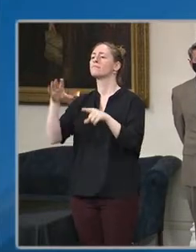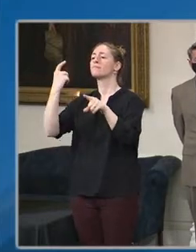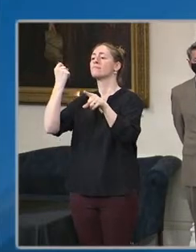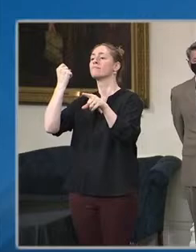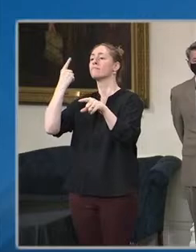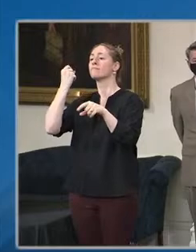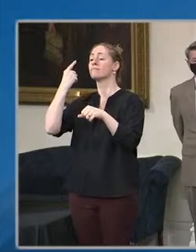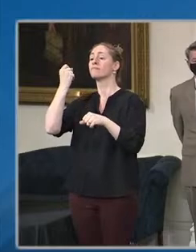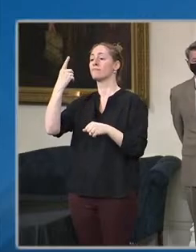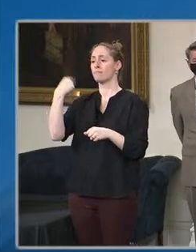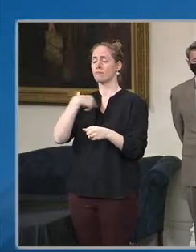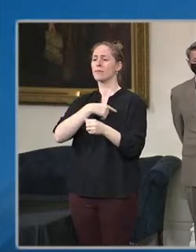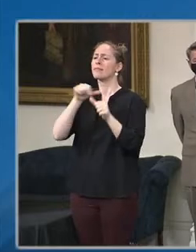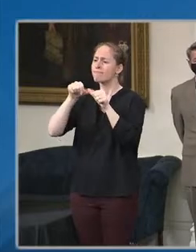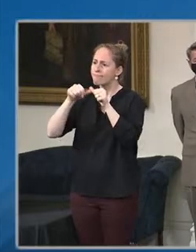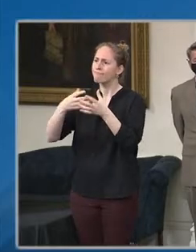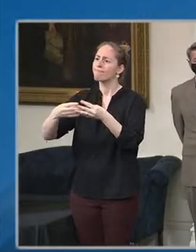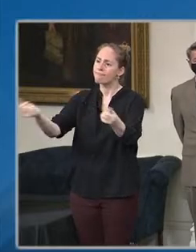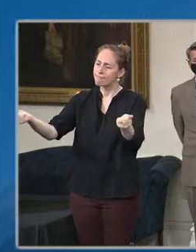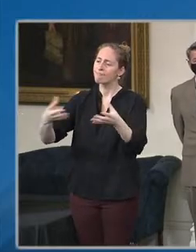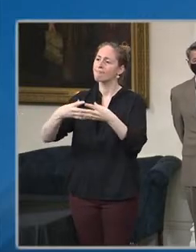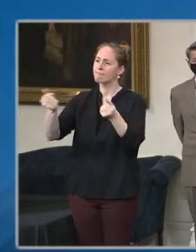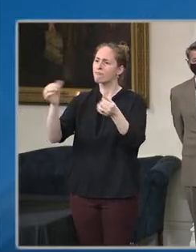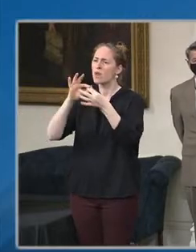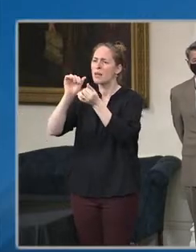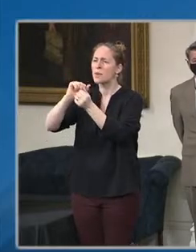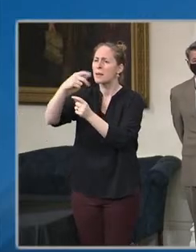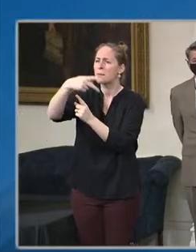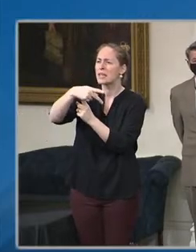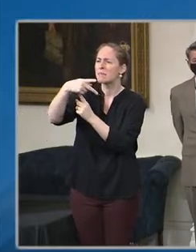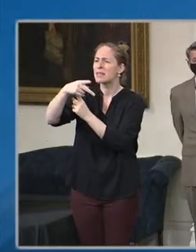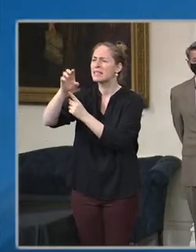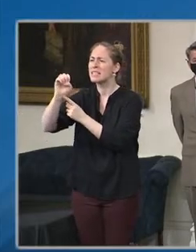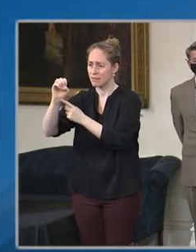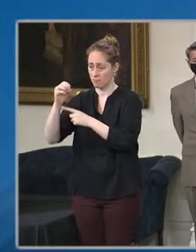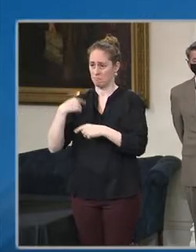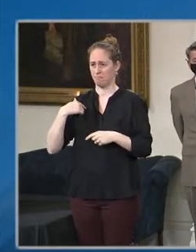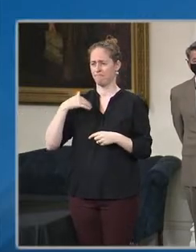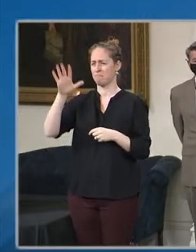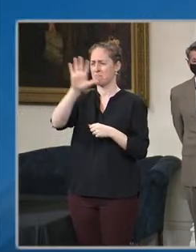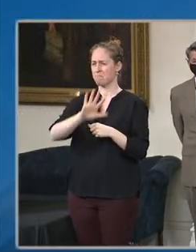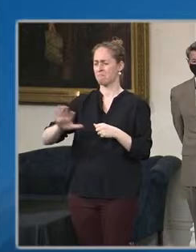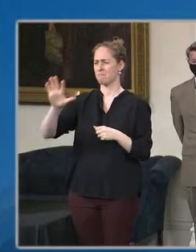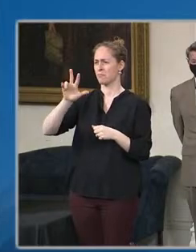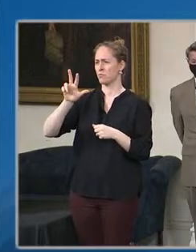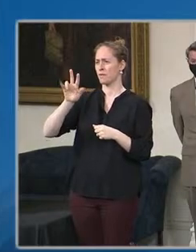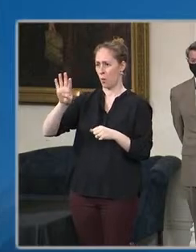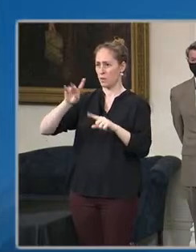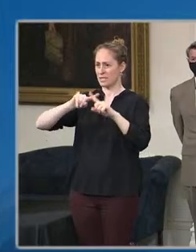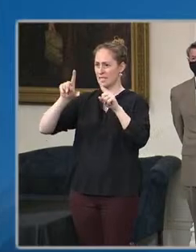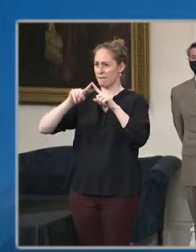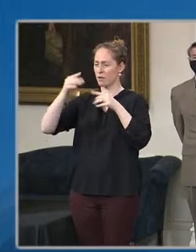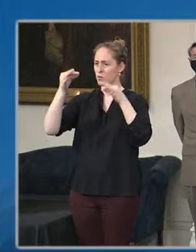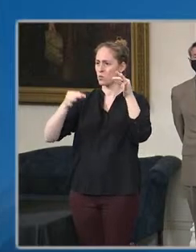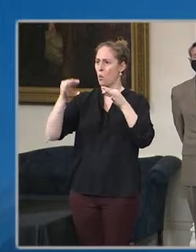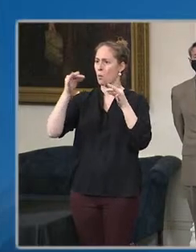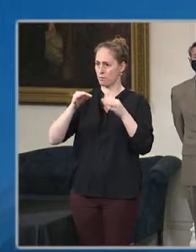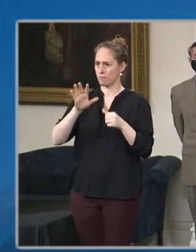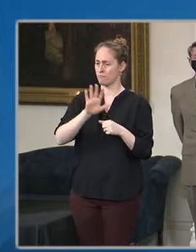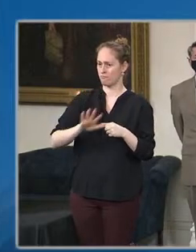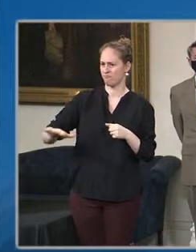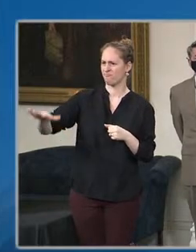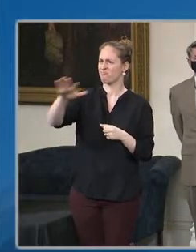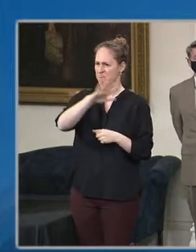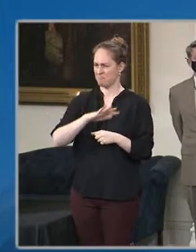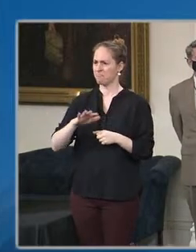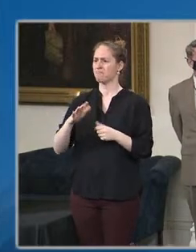protective barriers for the 34 district court locations across the state, rapid testing equipment and supplies for the